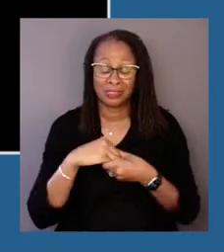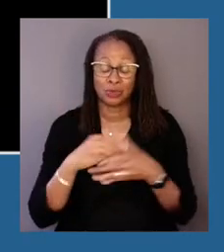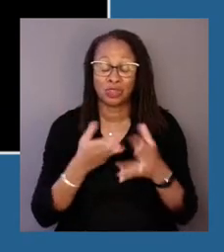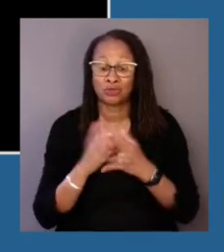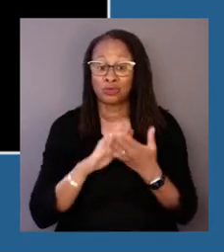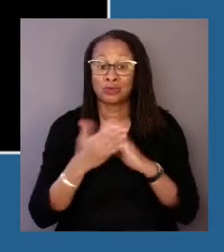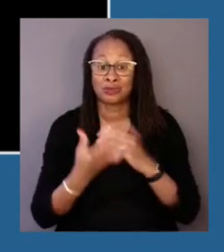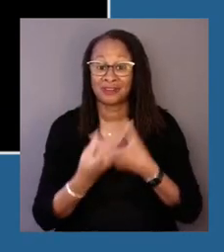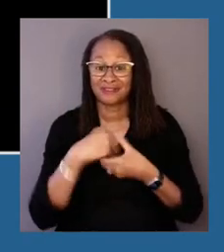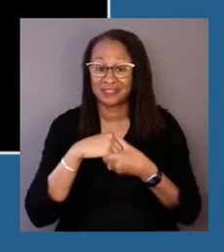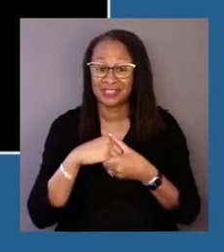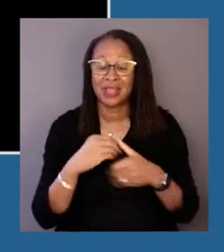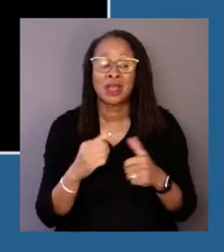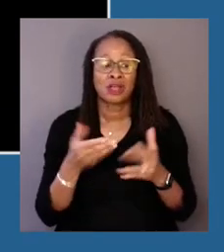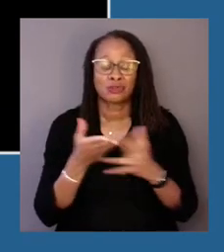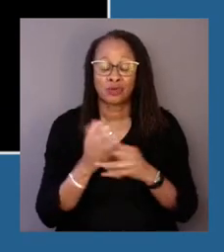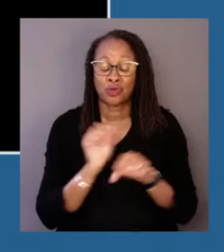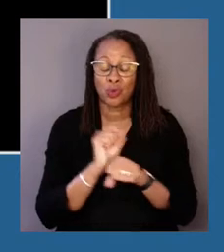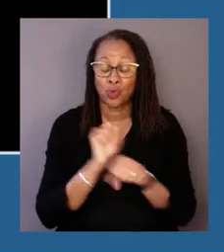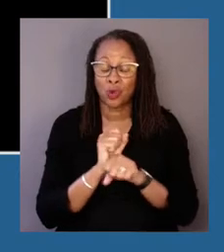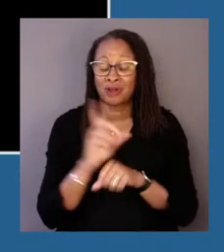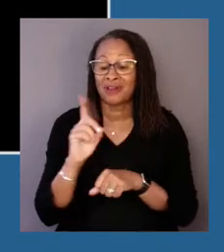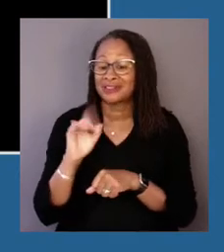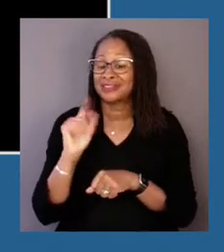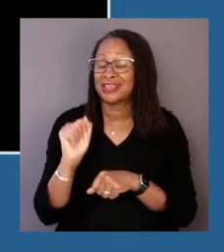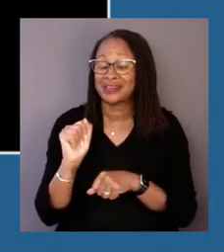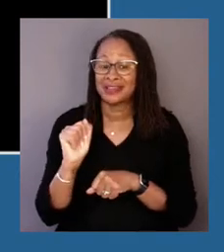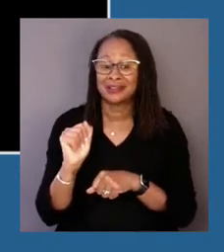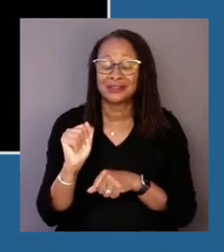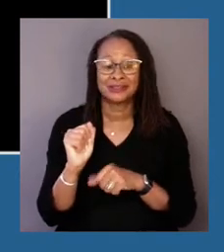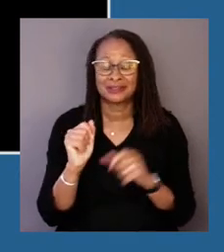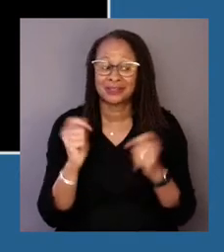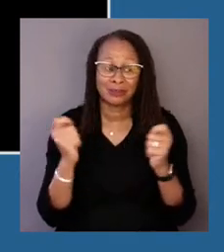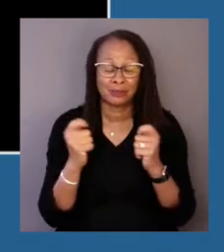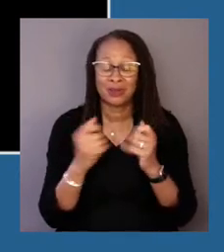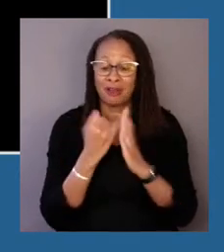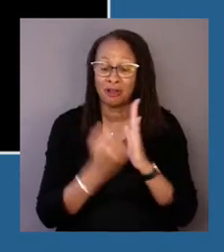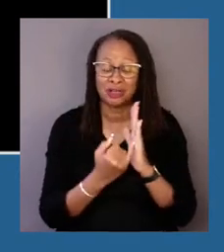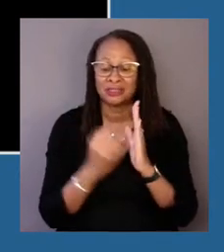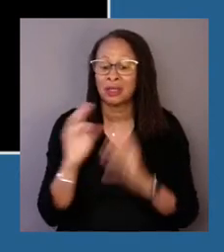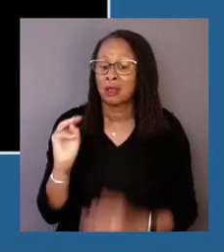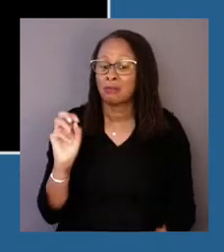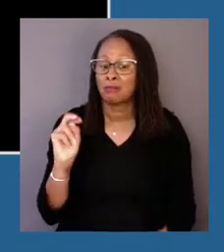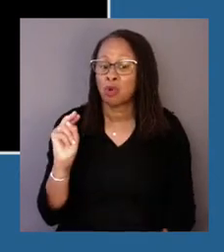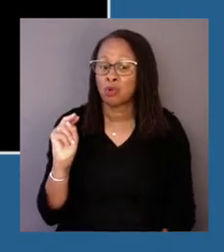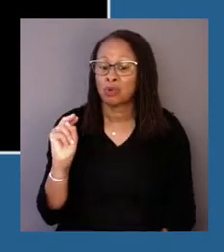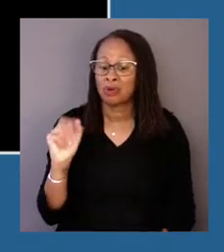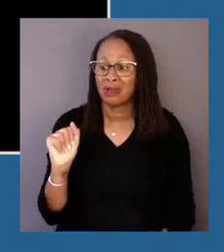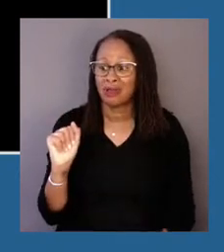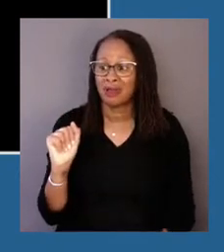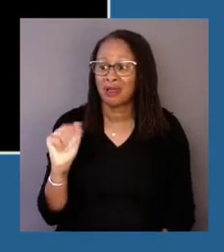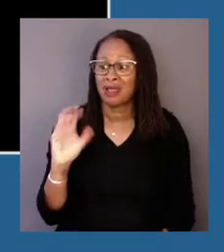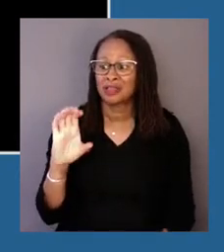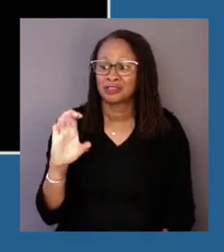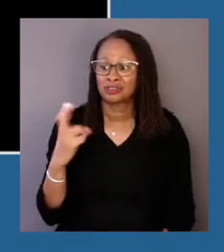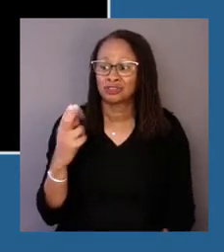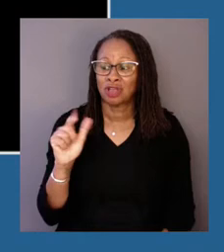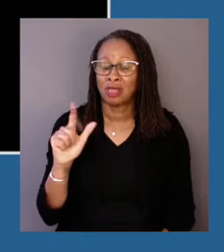data journalist and illustrator Mona Chalabi, whom you'll meet in just a moment. Before I introduce Mona and our